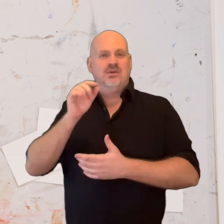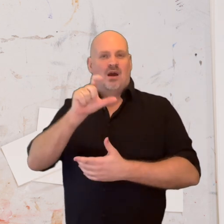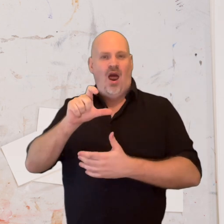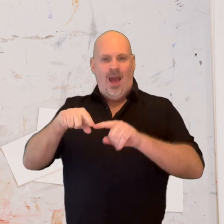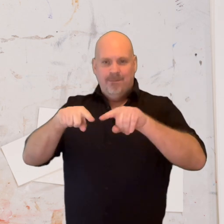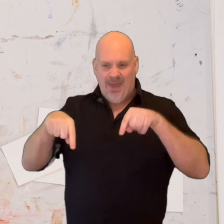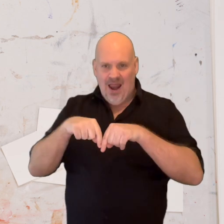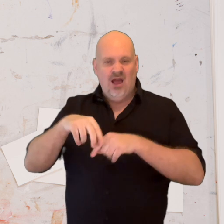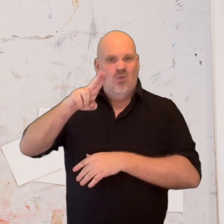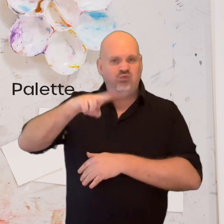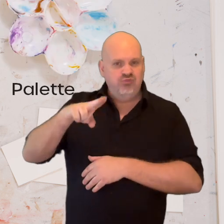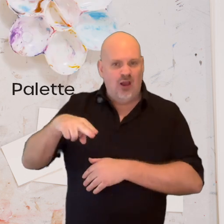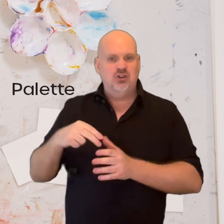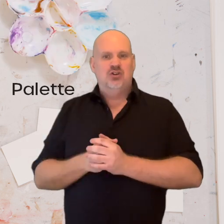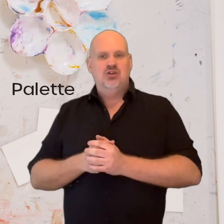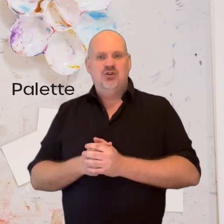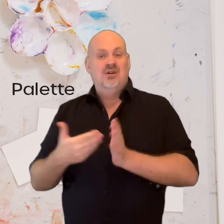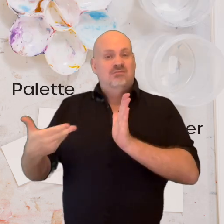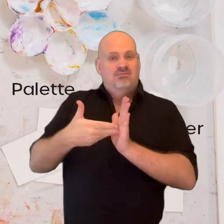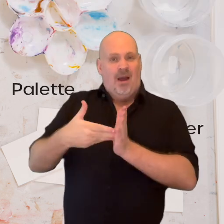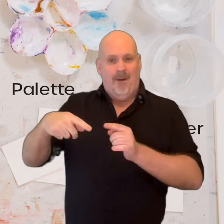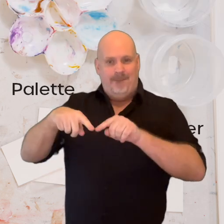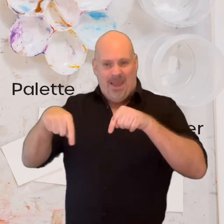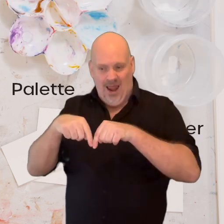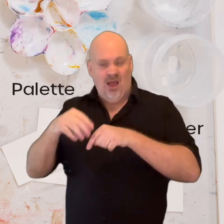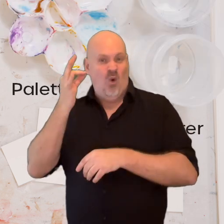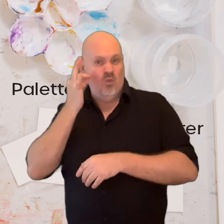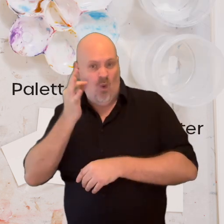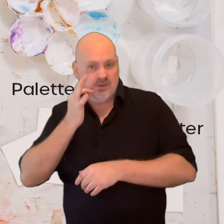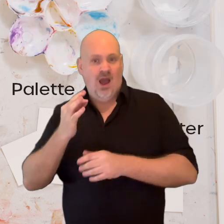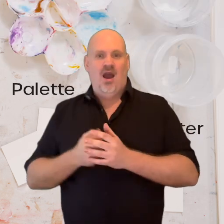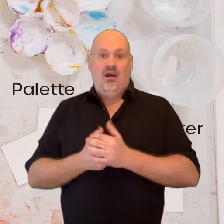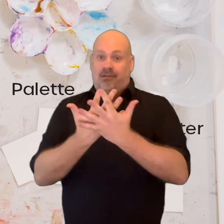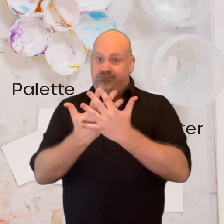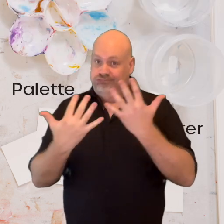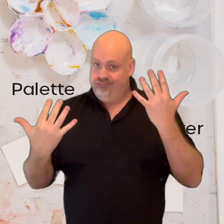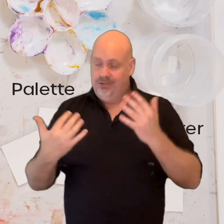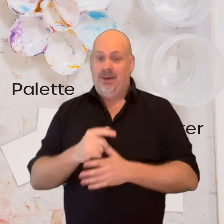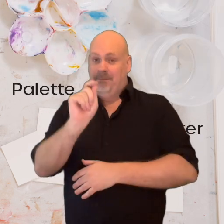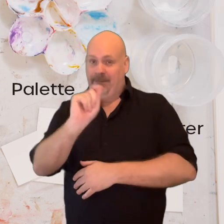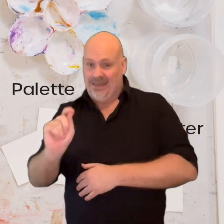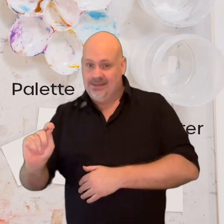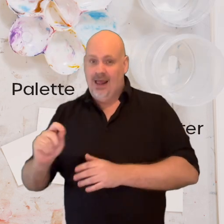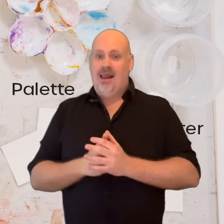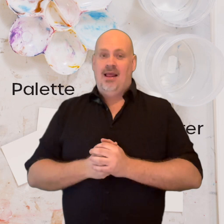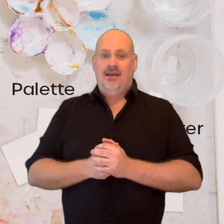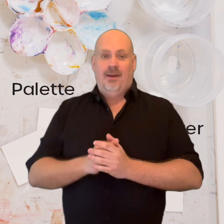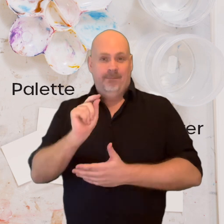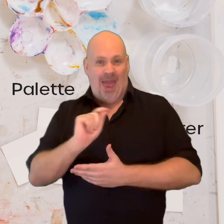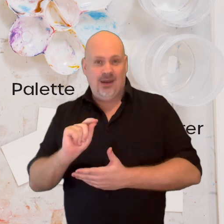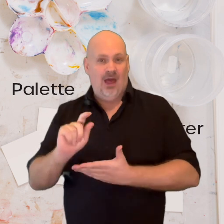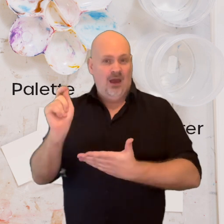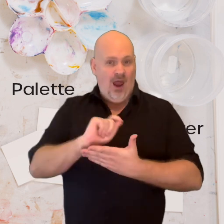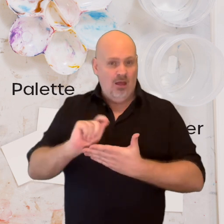palette, some brushes, a spare palette, water, lots of it, pencils, pens,